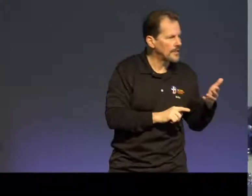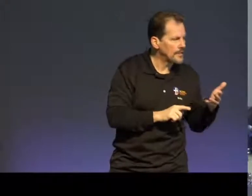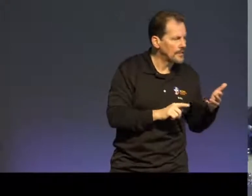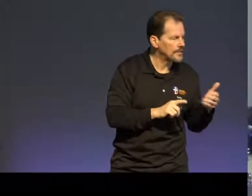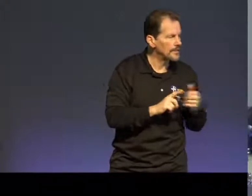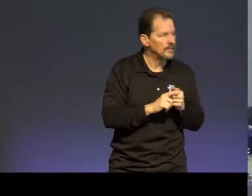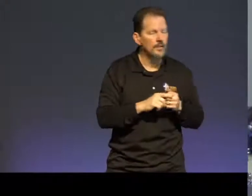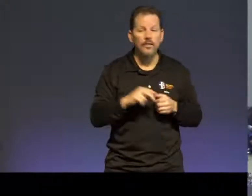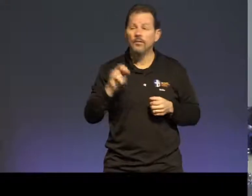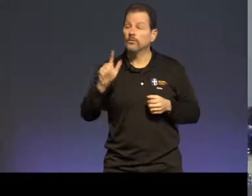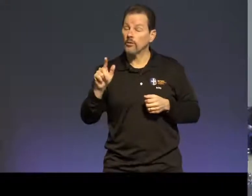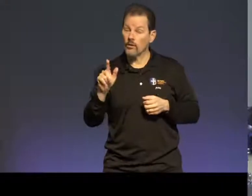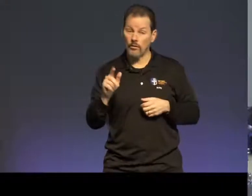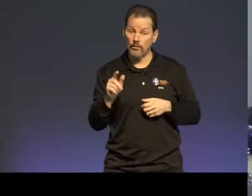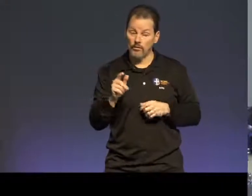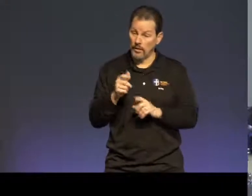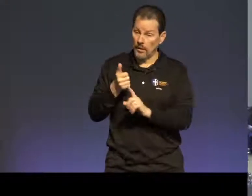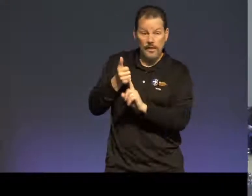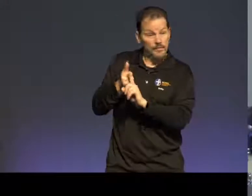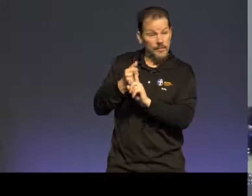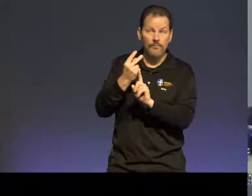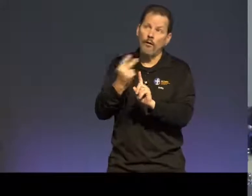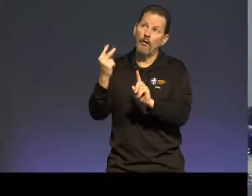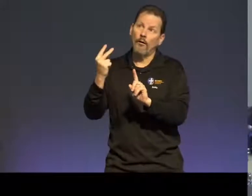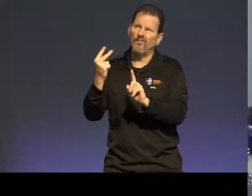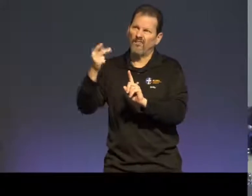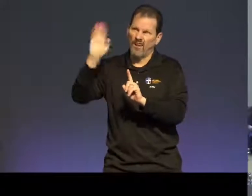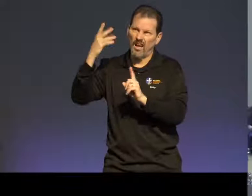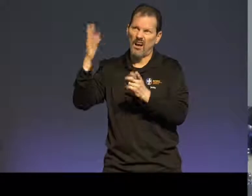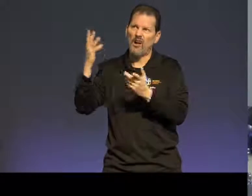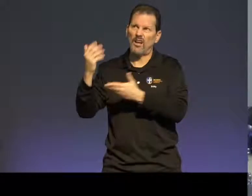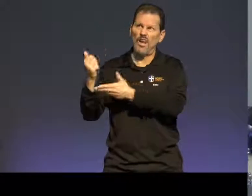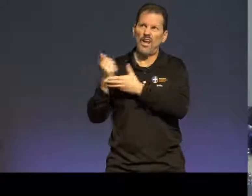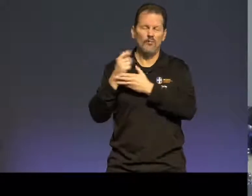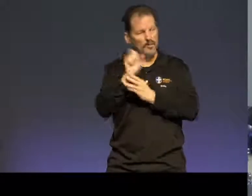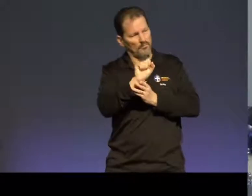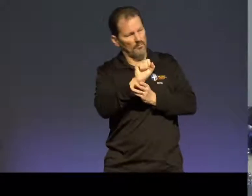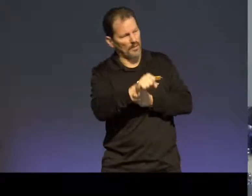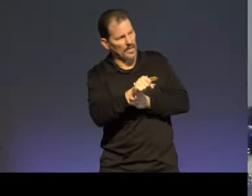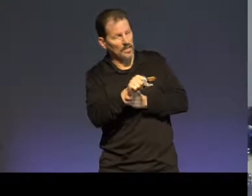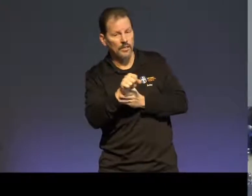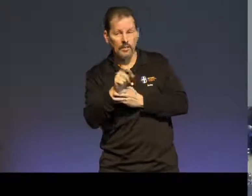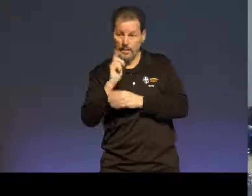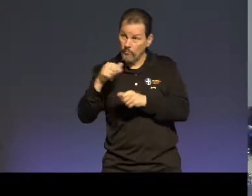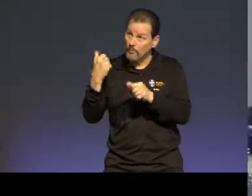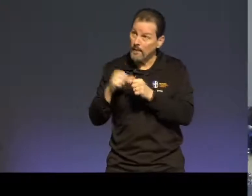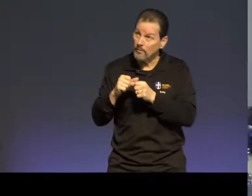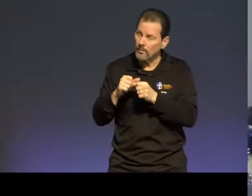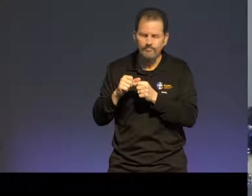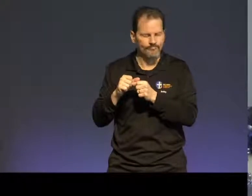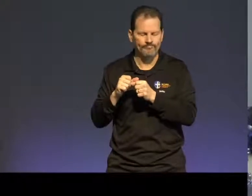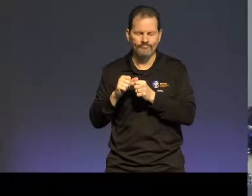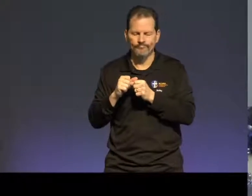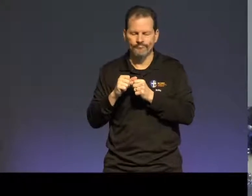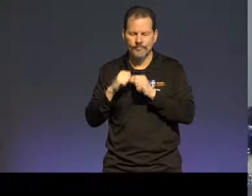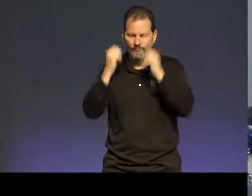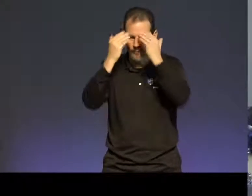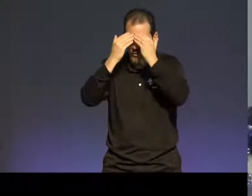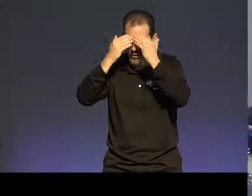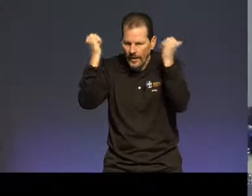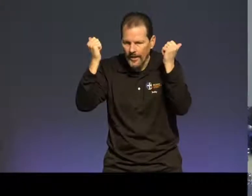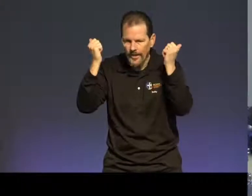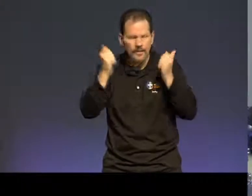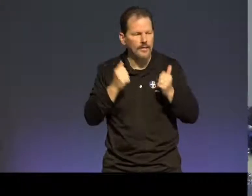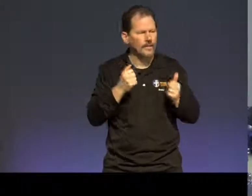the Ammonites. He doesn't look back and say, we just beat the same enemy that's coming today. He sees people hiding and leaving. He sees